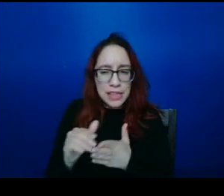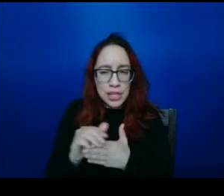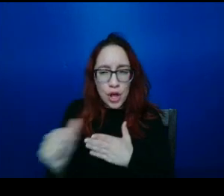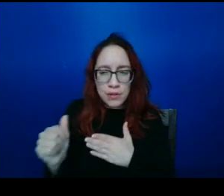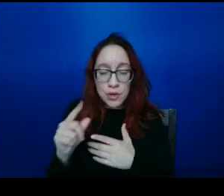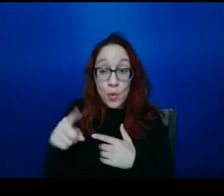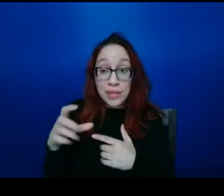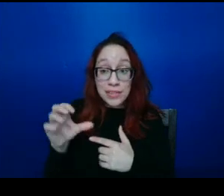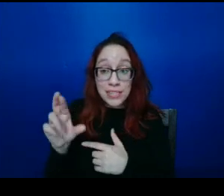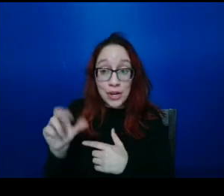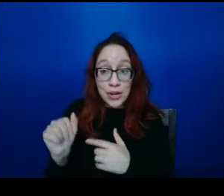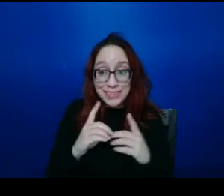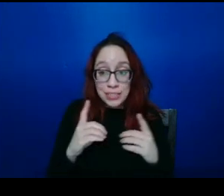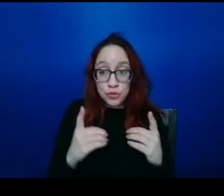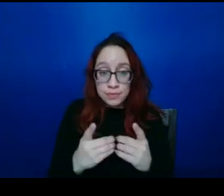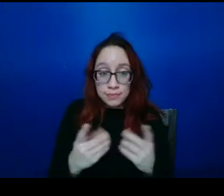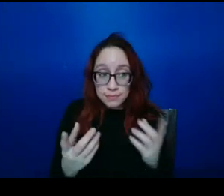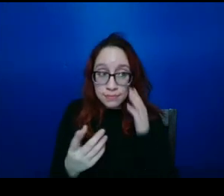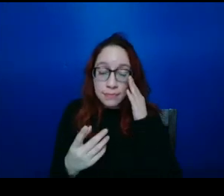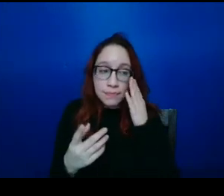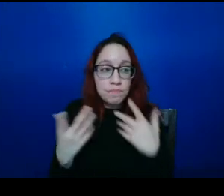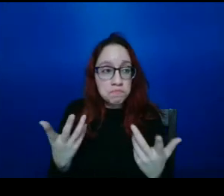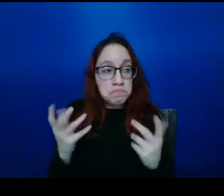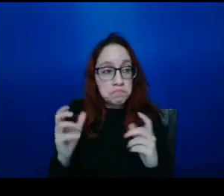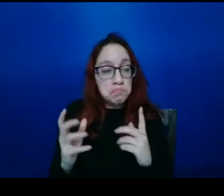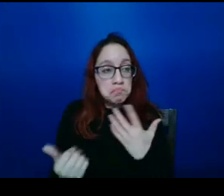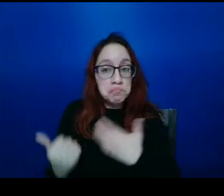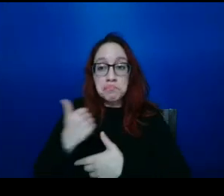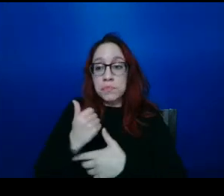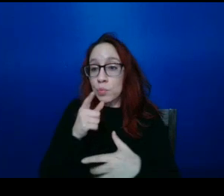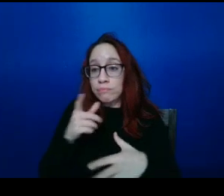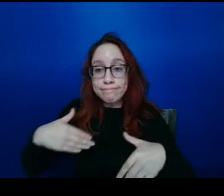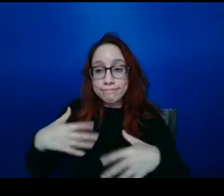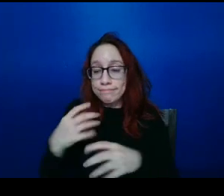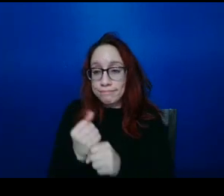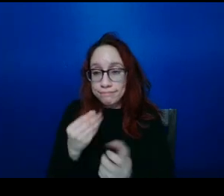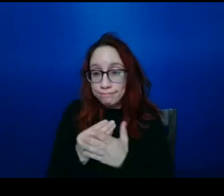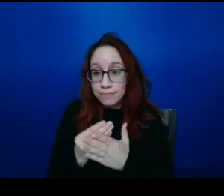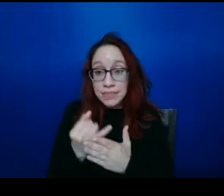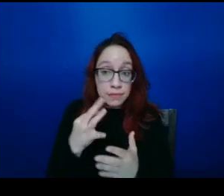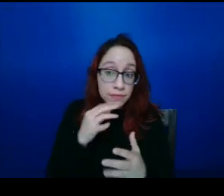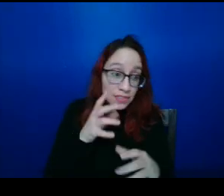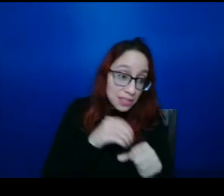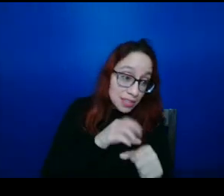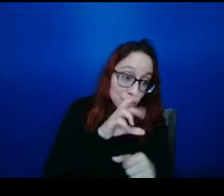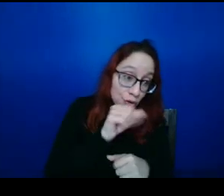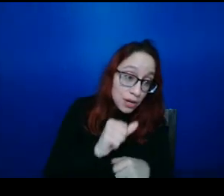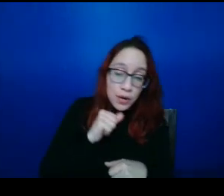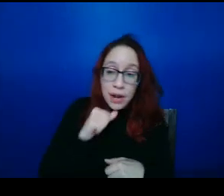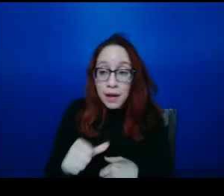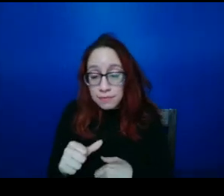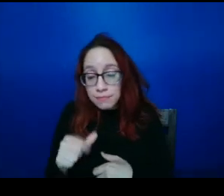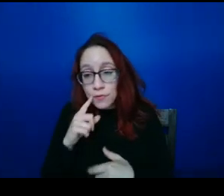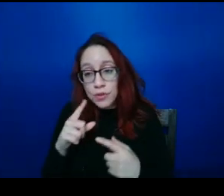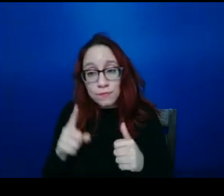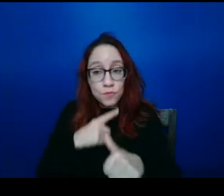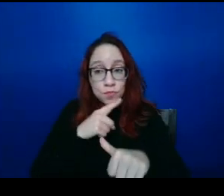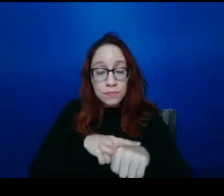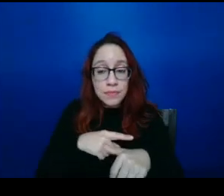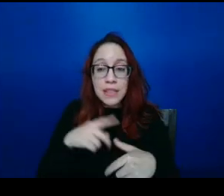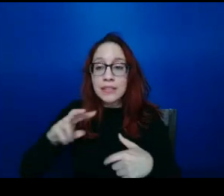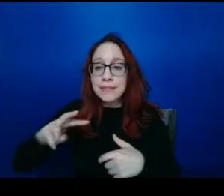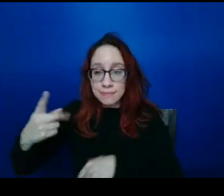in the CRA district. So we can prioritize ones that have not received any funding, regardless if they're in the CRA or outside the CRA for that round one. Round